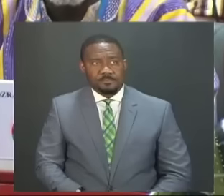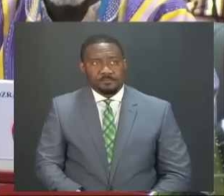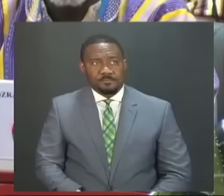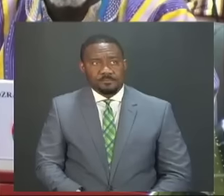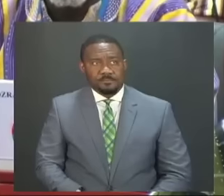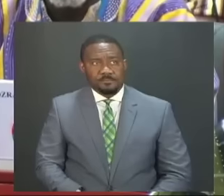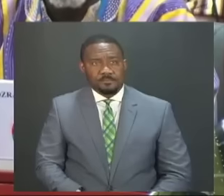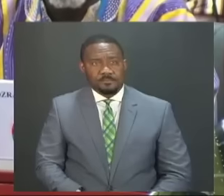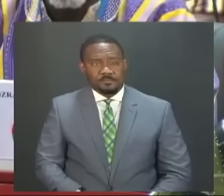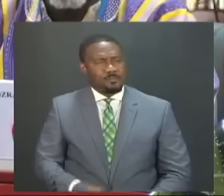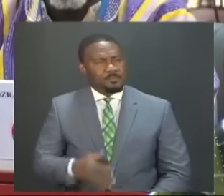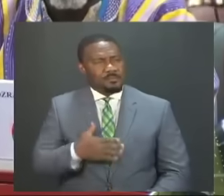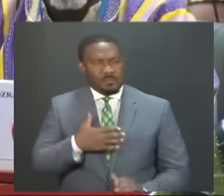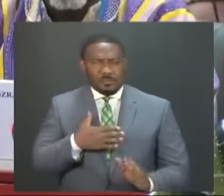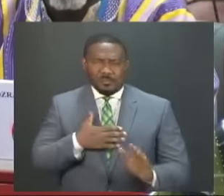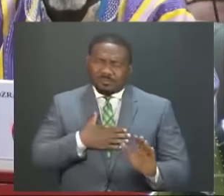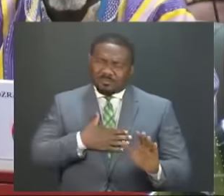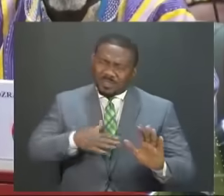please.